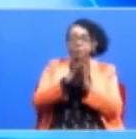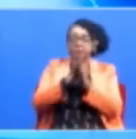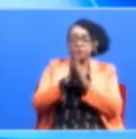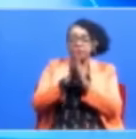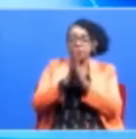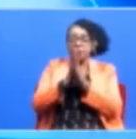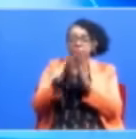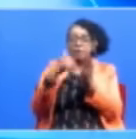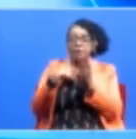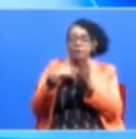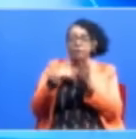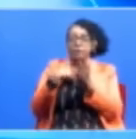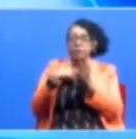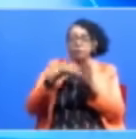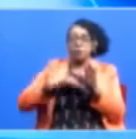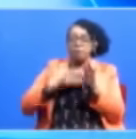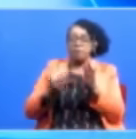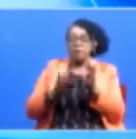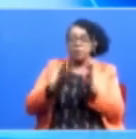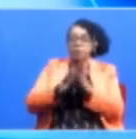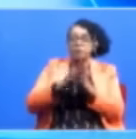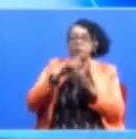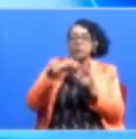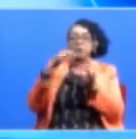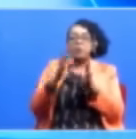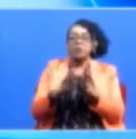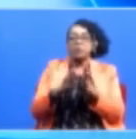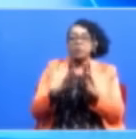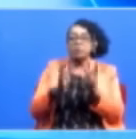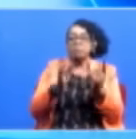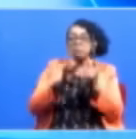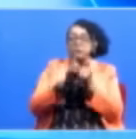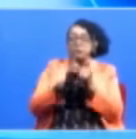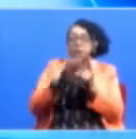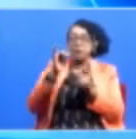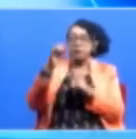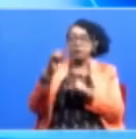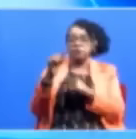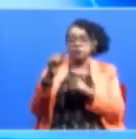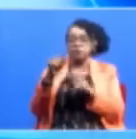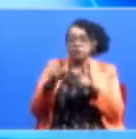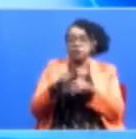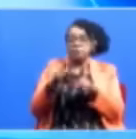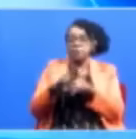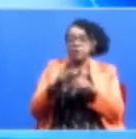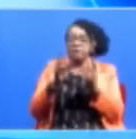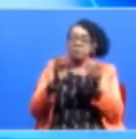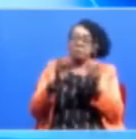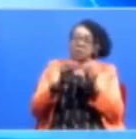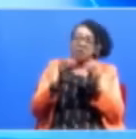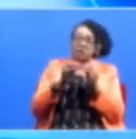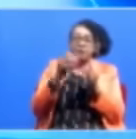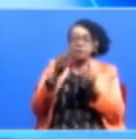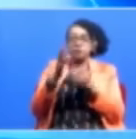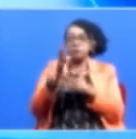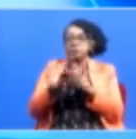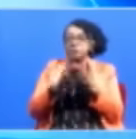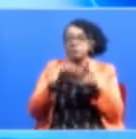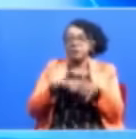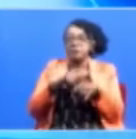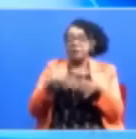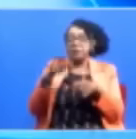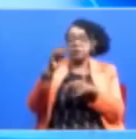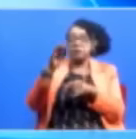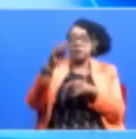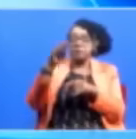that the woman and her killer met on Instagram and had met for some sexual escapade at the Roysambu apartment